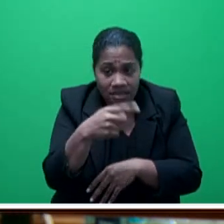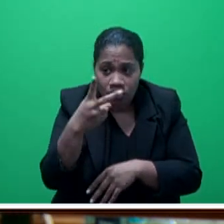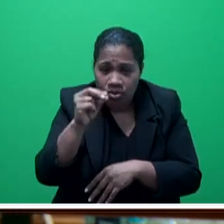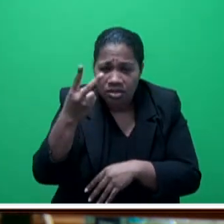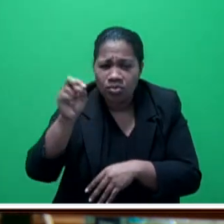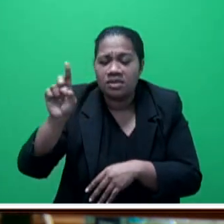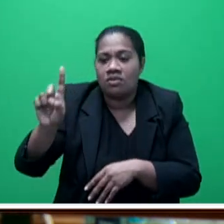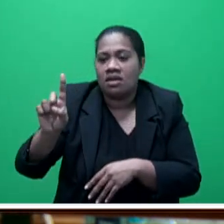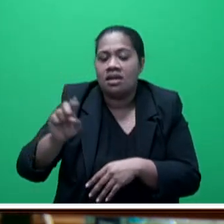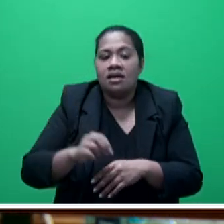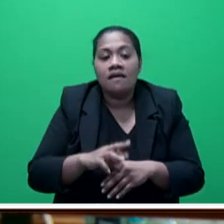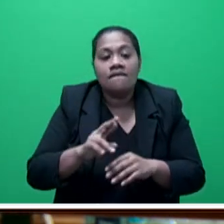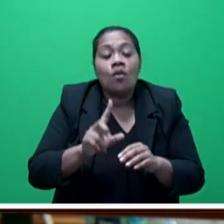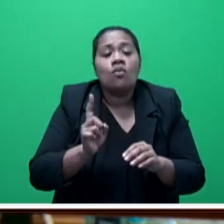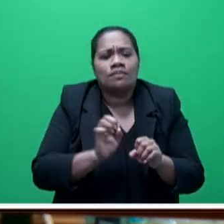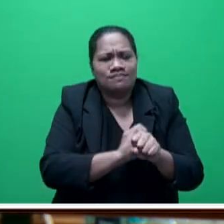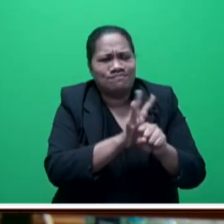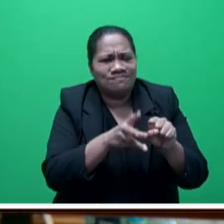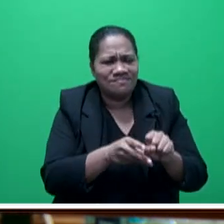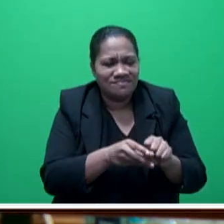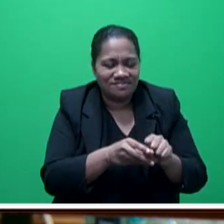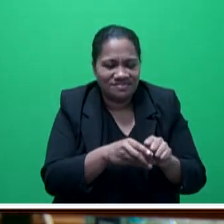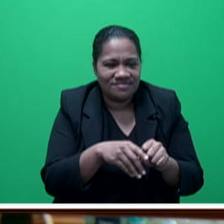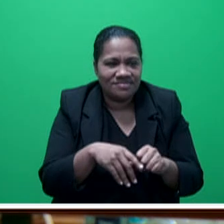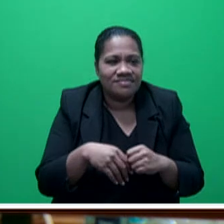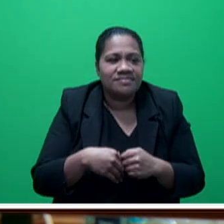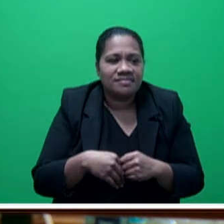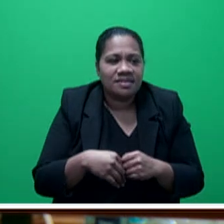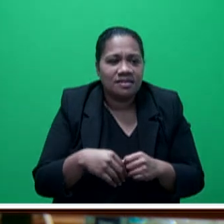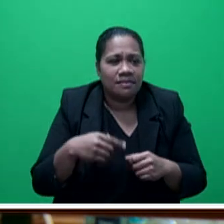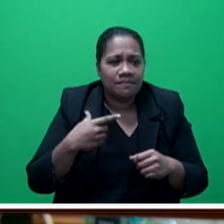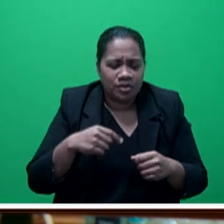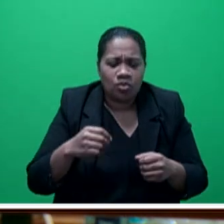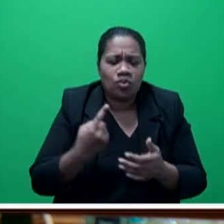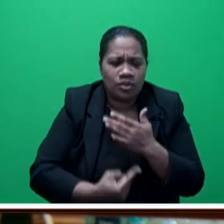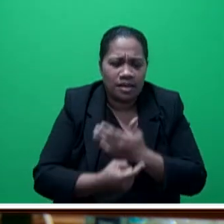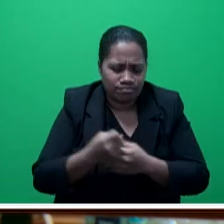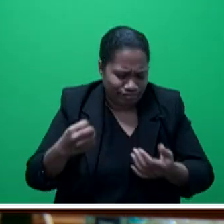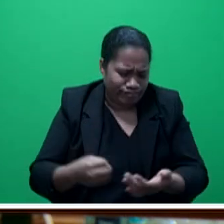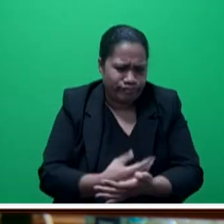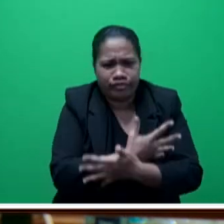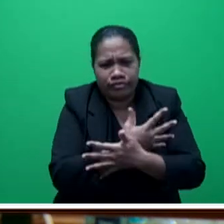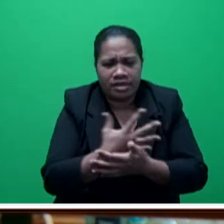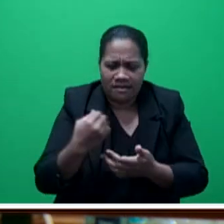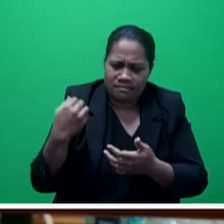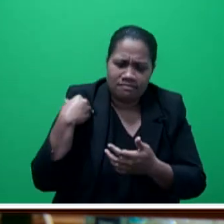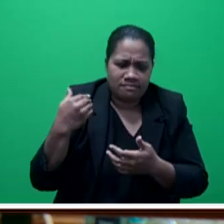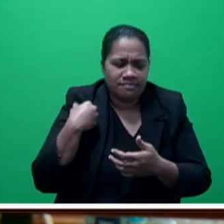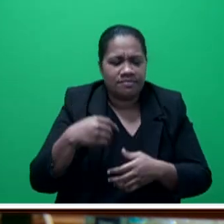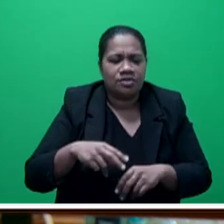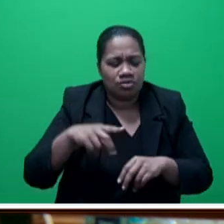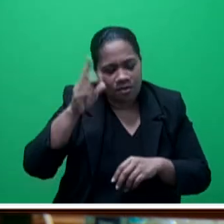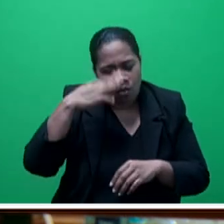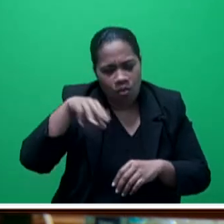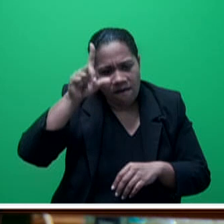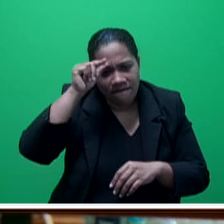certainties of the COVID-19 pandemic and its far-reaching economic impact to all Fijian families. This is unprecedented